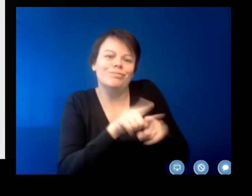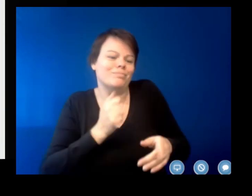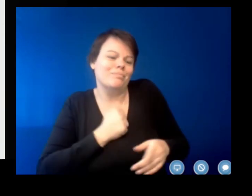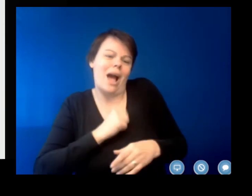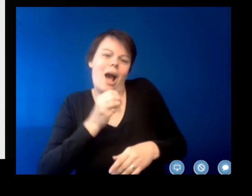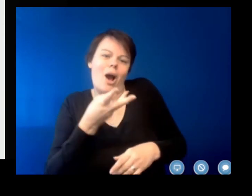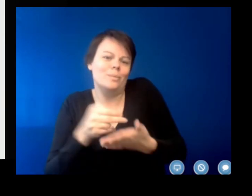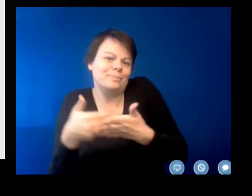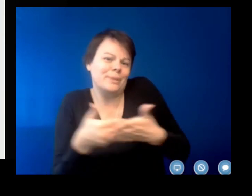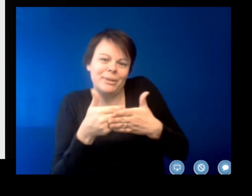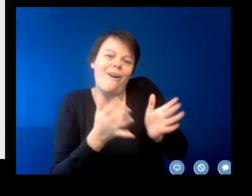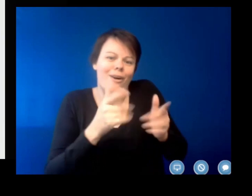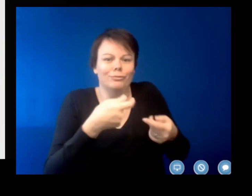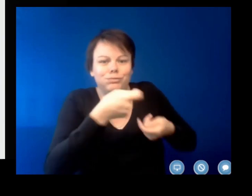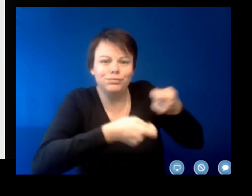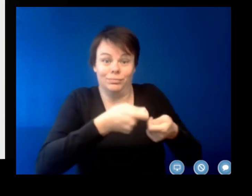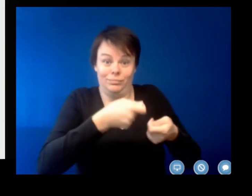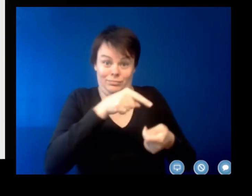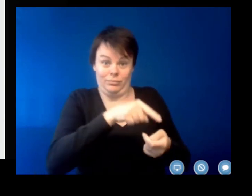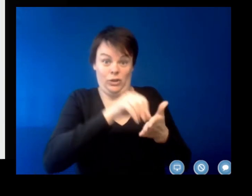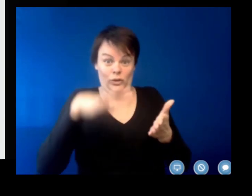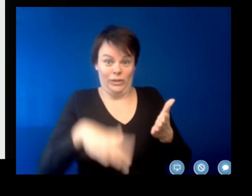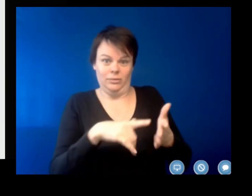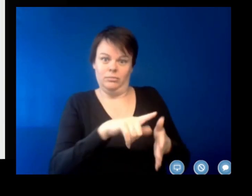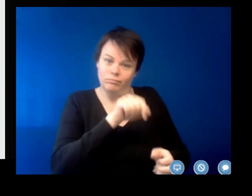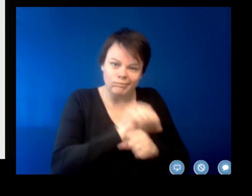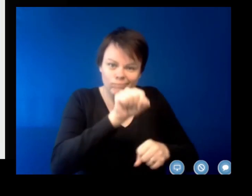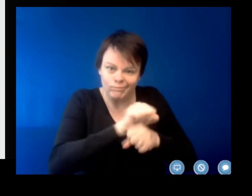So the new world becomes the new neighborhood.